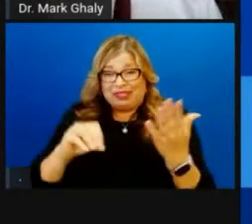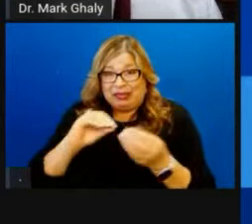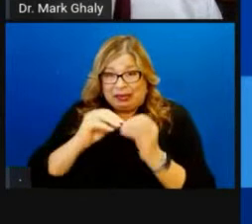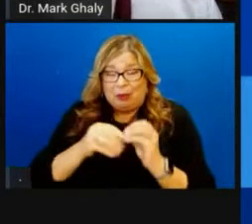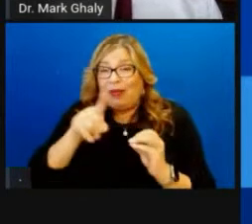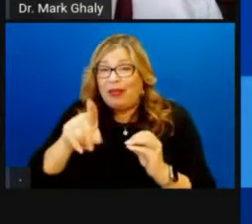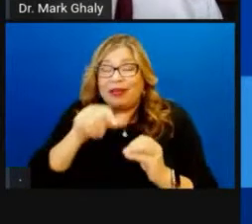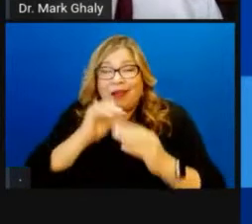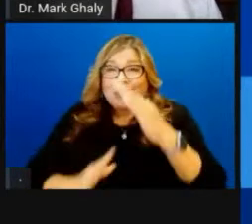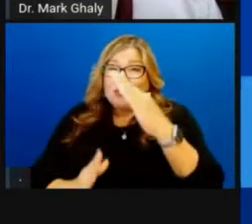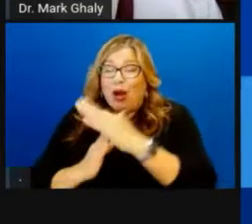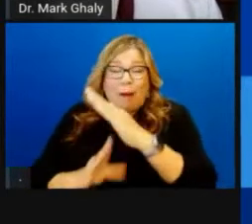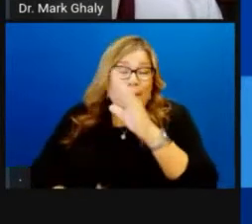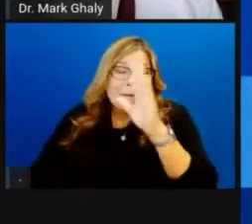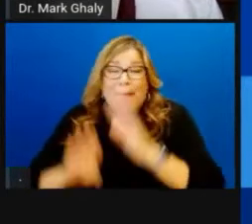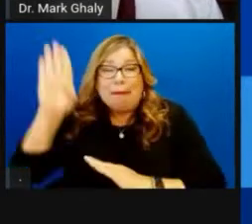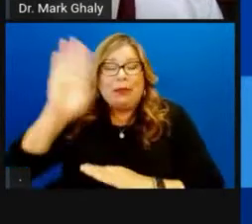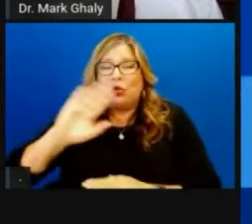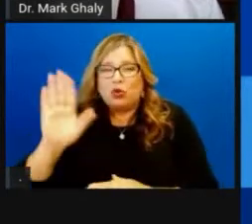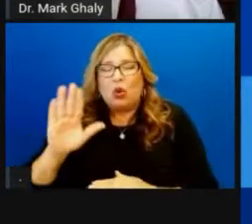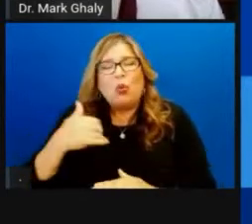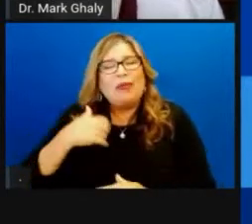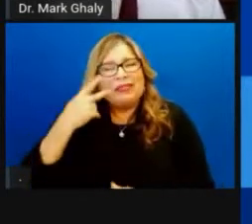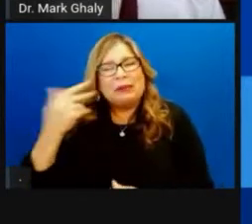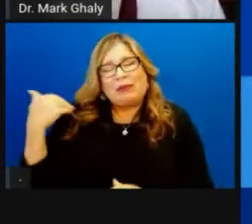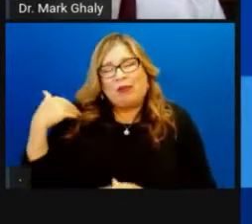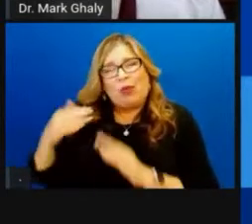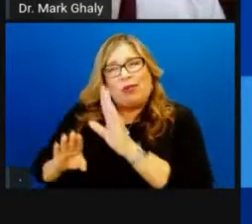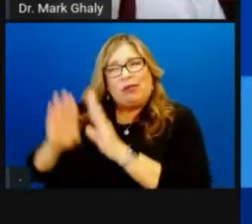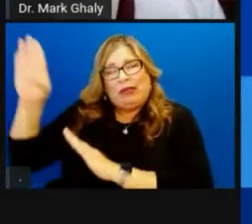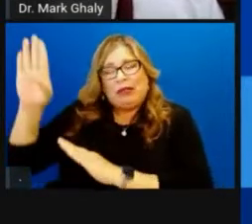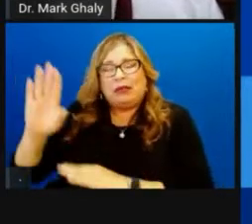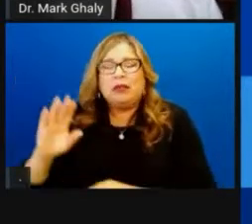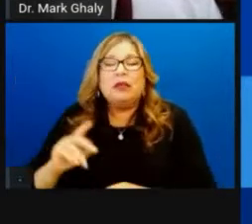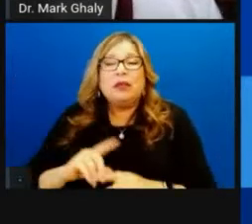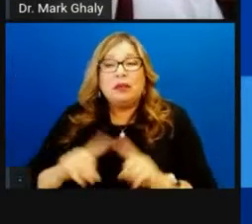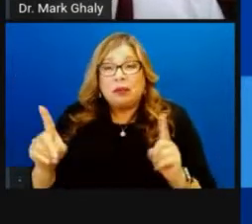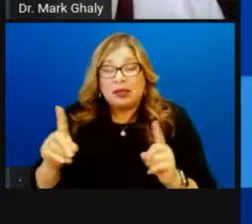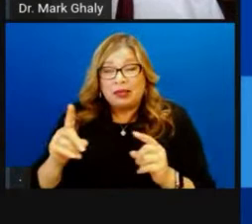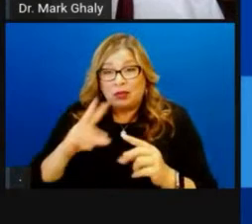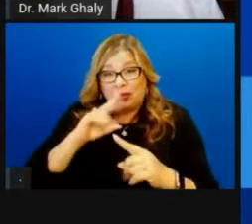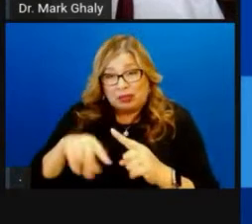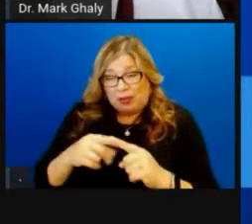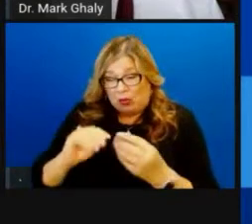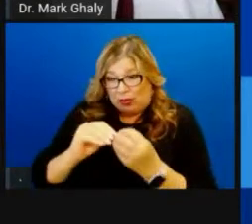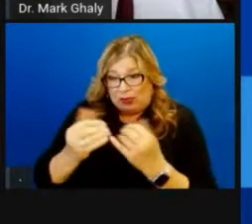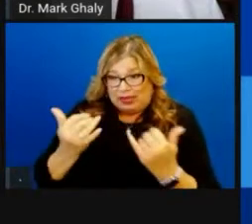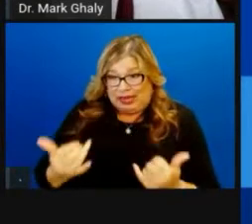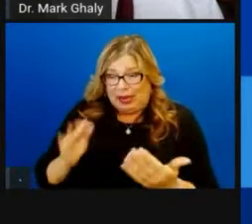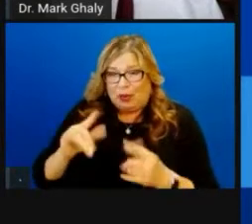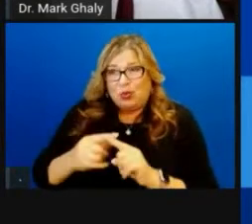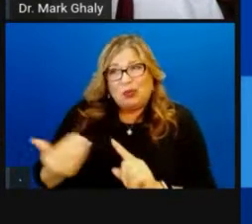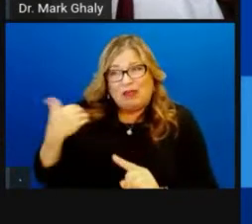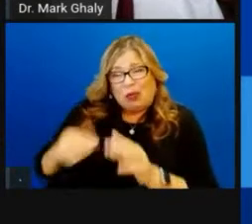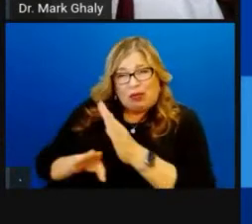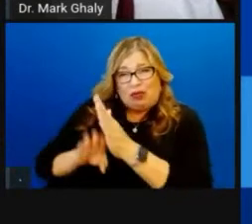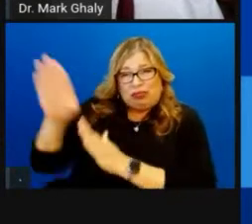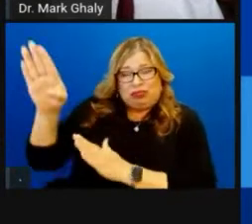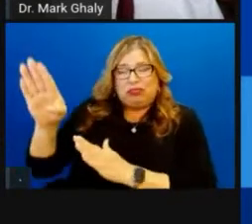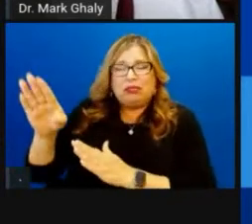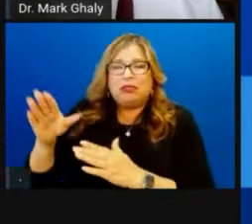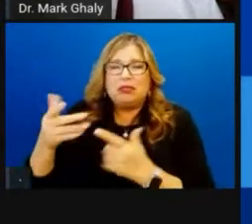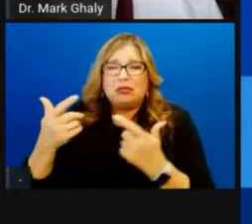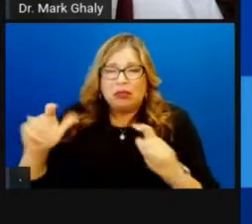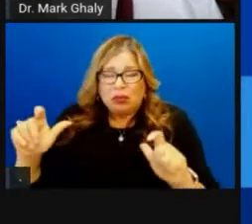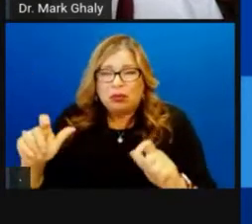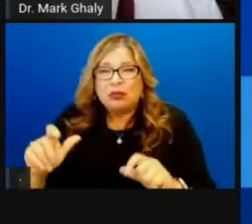at different times. So the difference today versus the peak is even greater. But case numbers have come down quite a